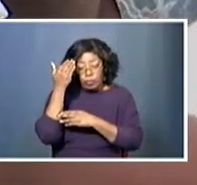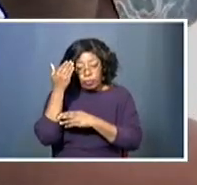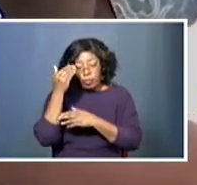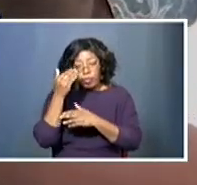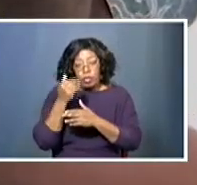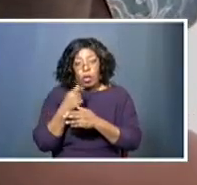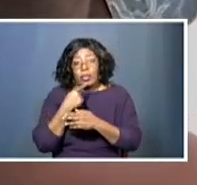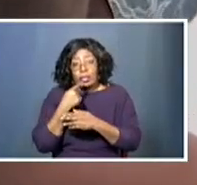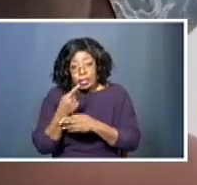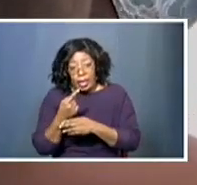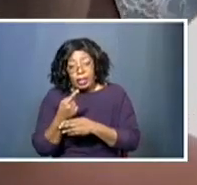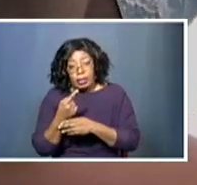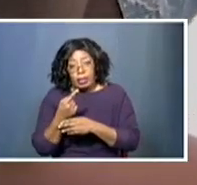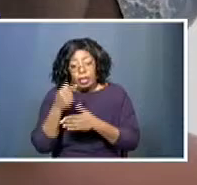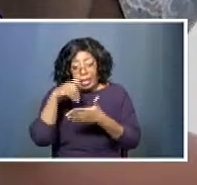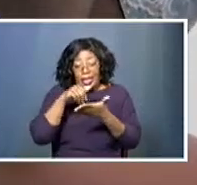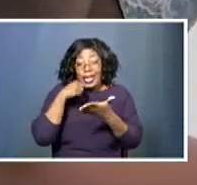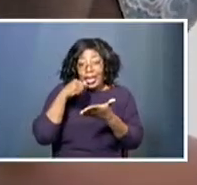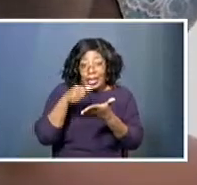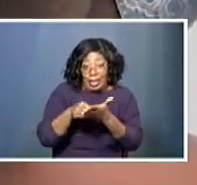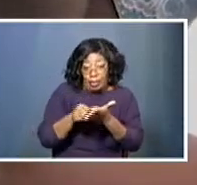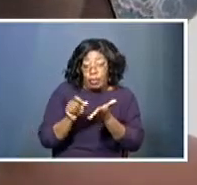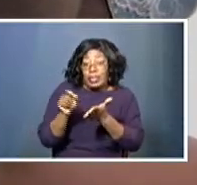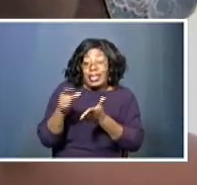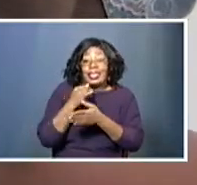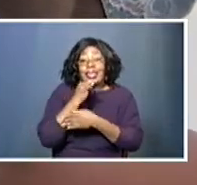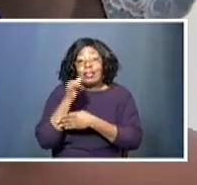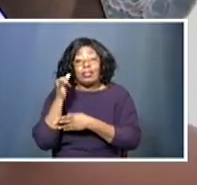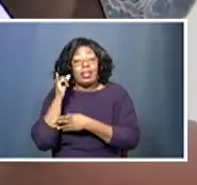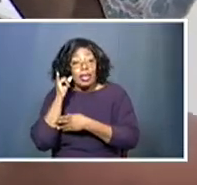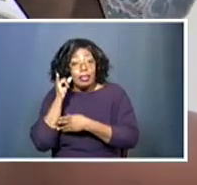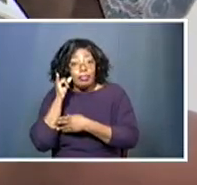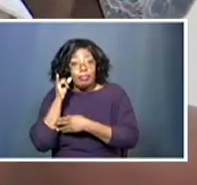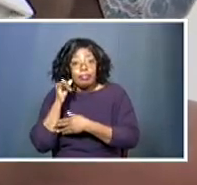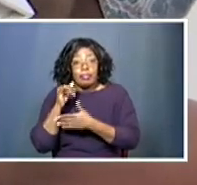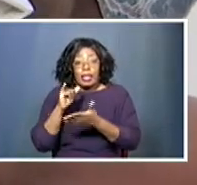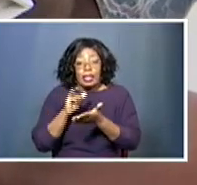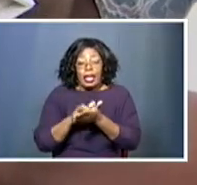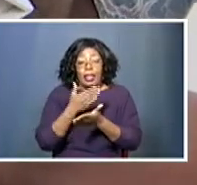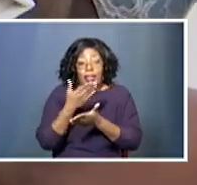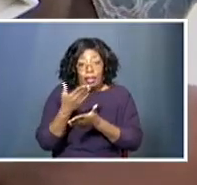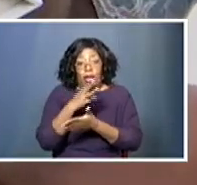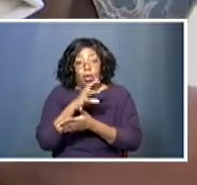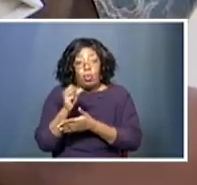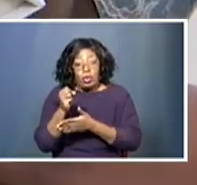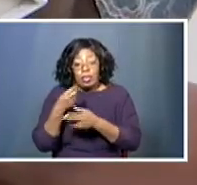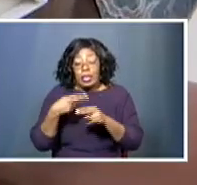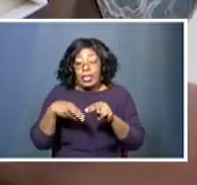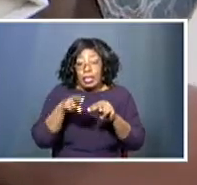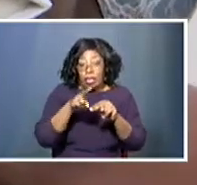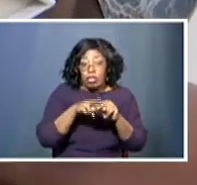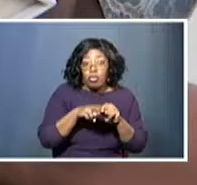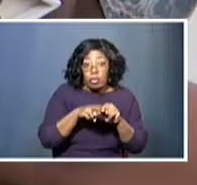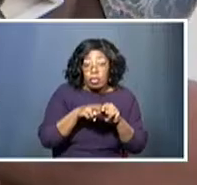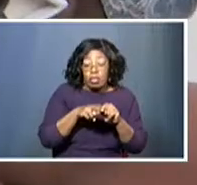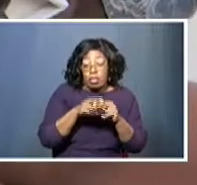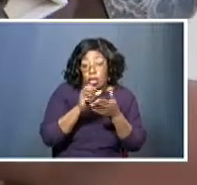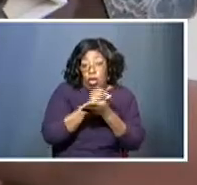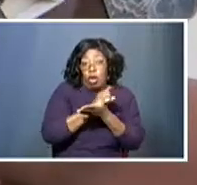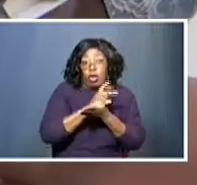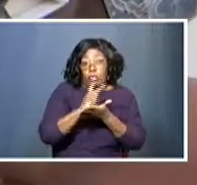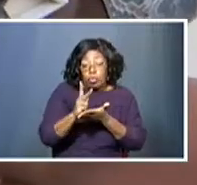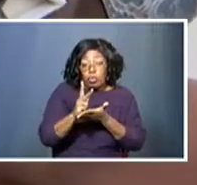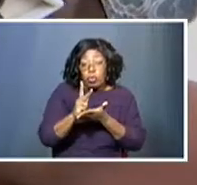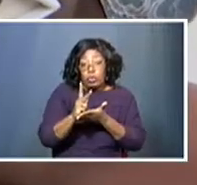press statement and in a letter that was sent yesterday that there was an increase, approved